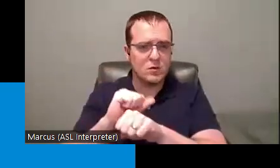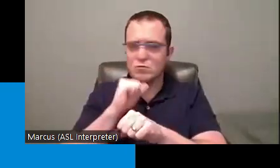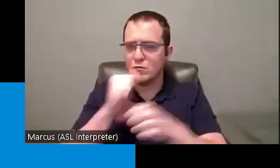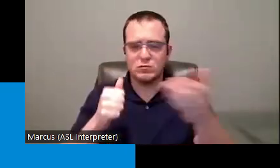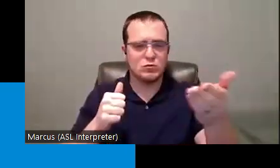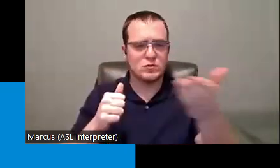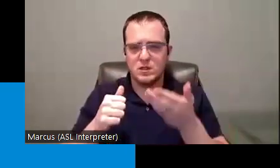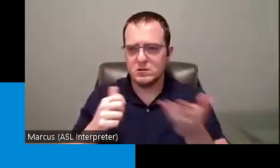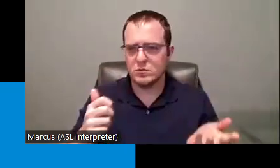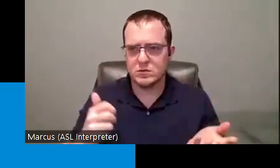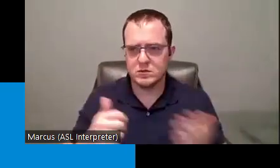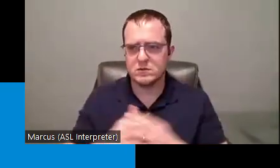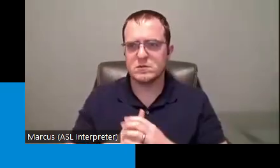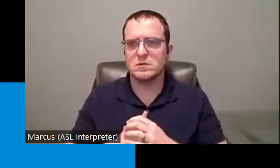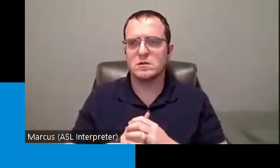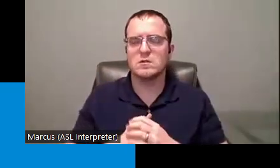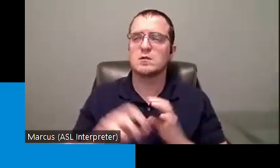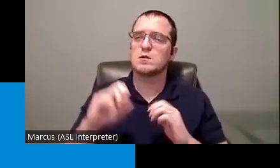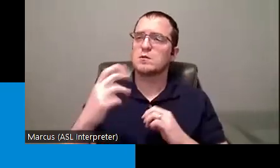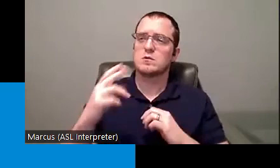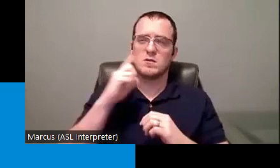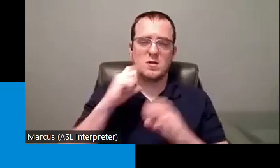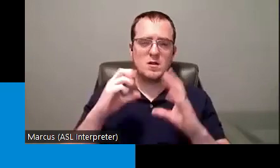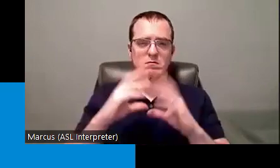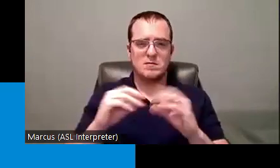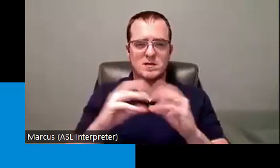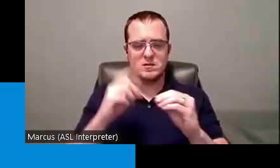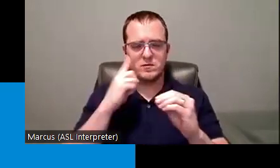us, nor a meeting developed to do that.